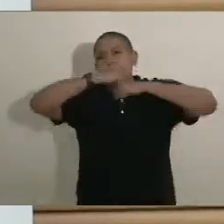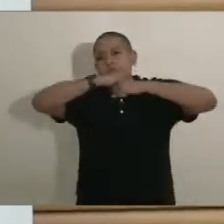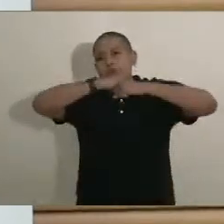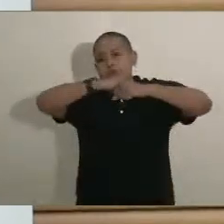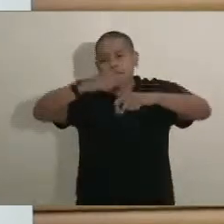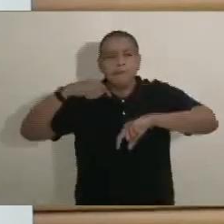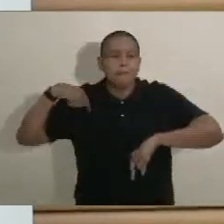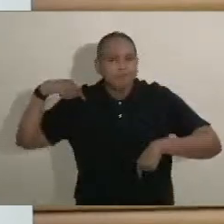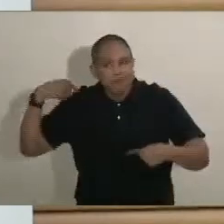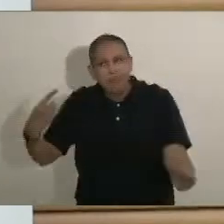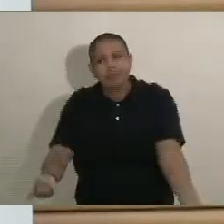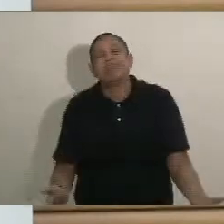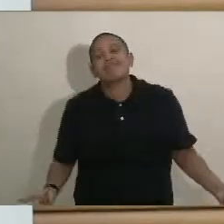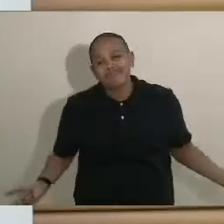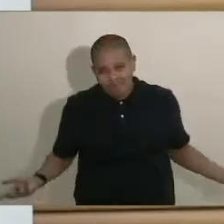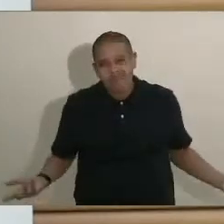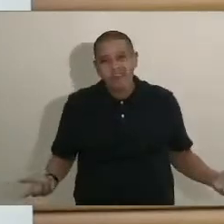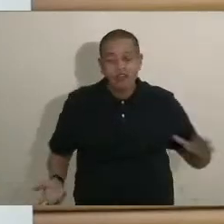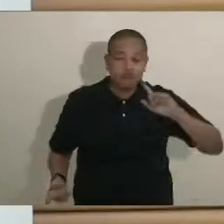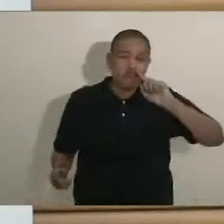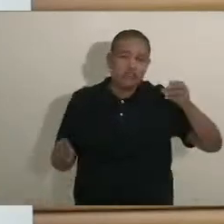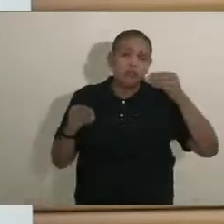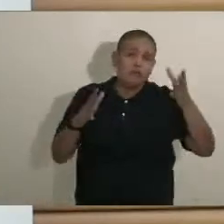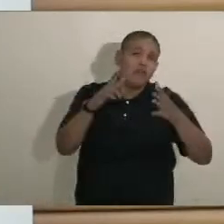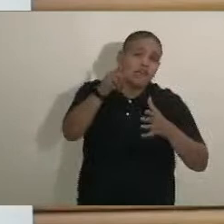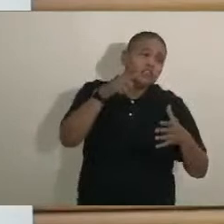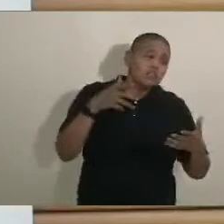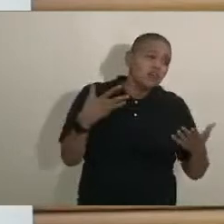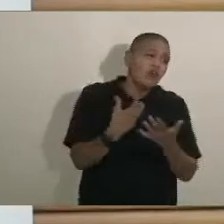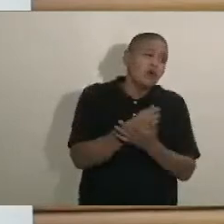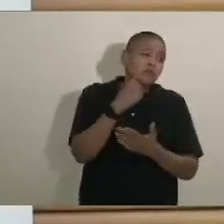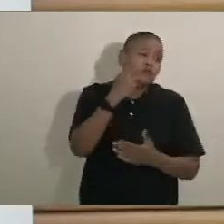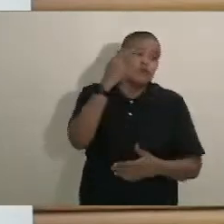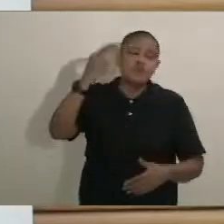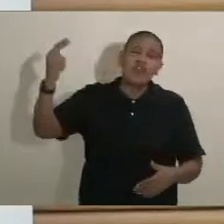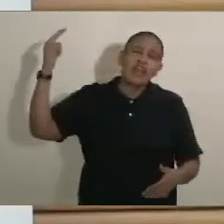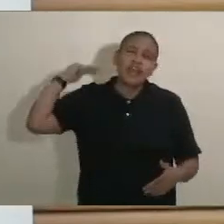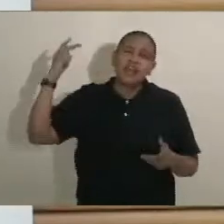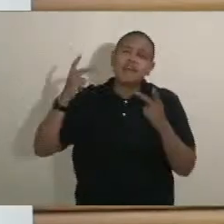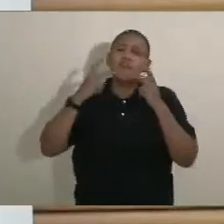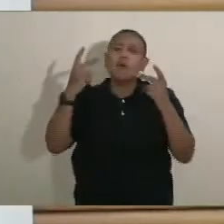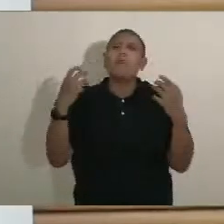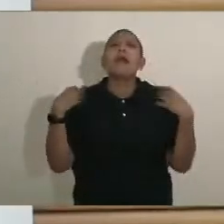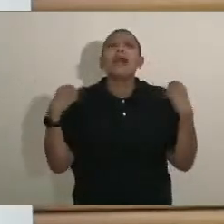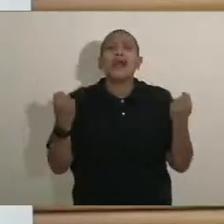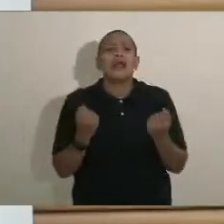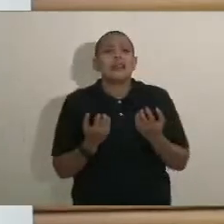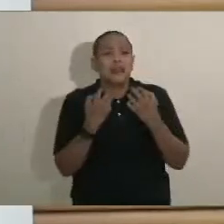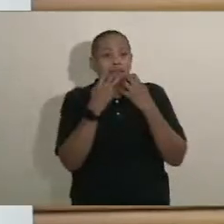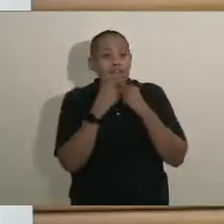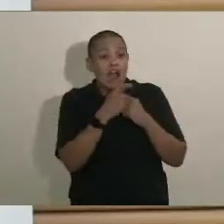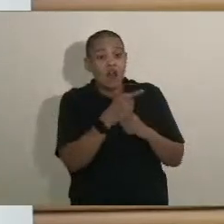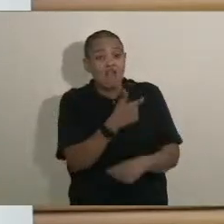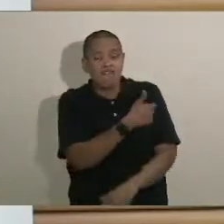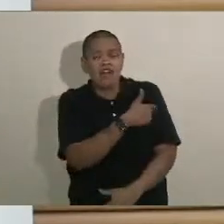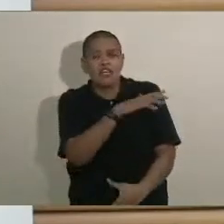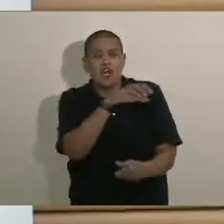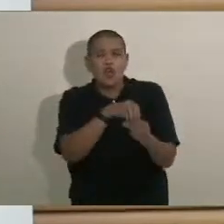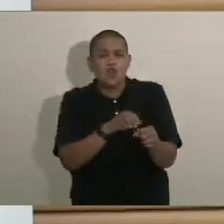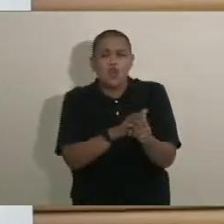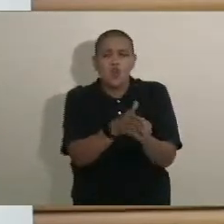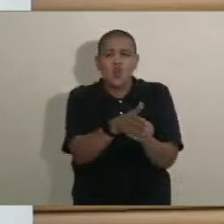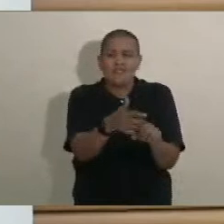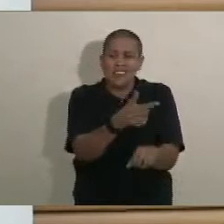for. It provides us with the chance to reflect on the public health value of vaccines, including our